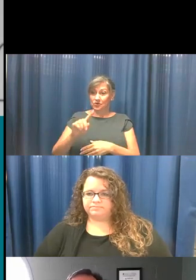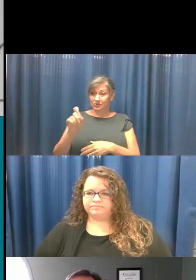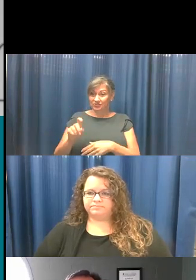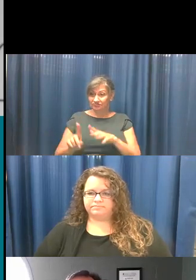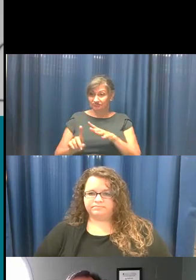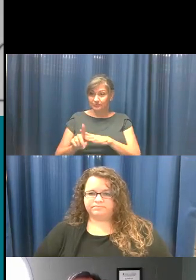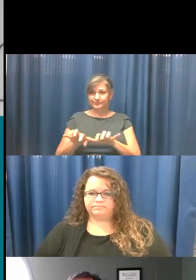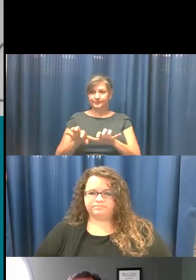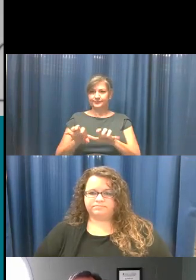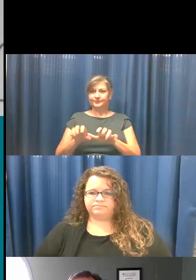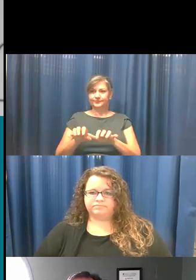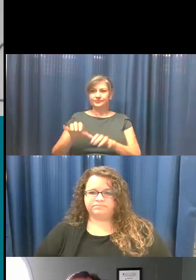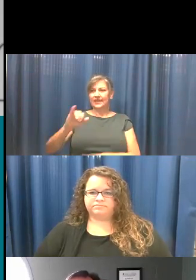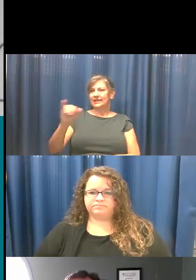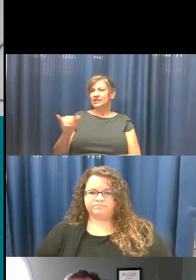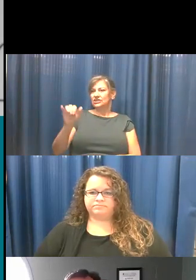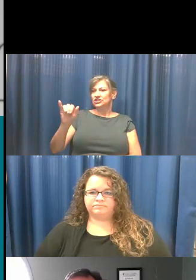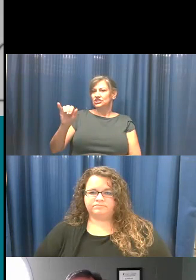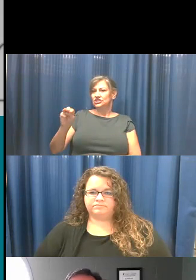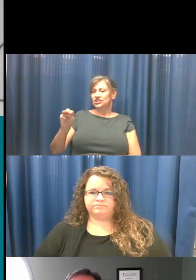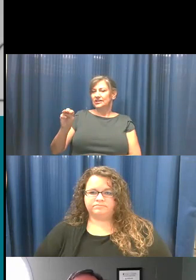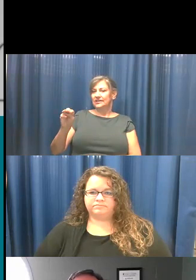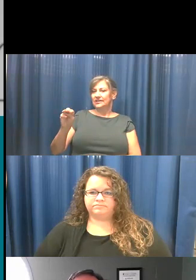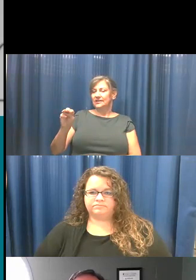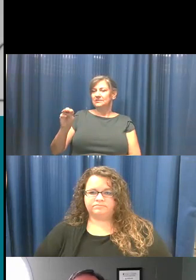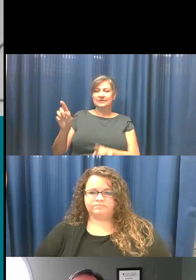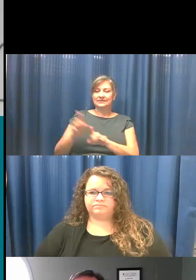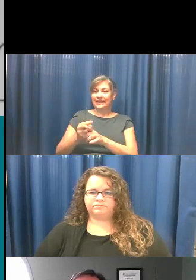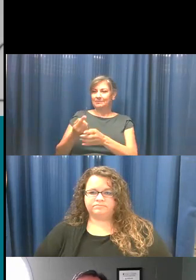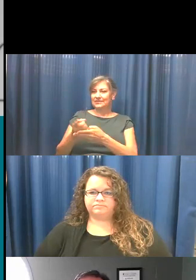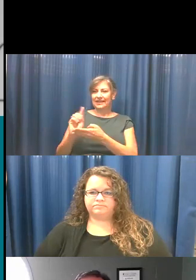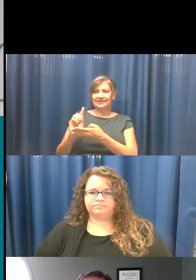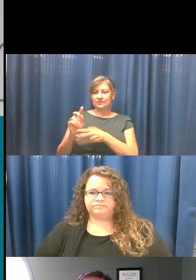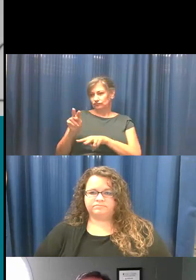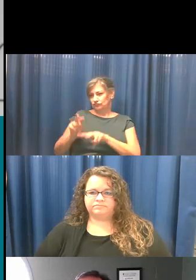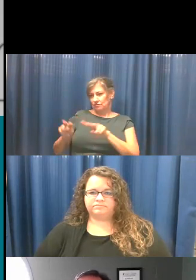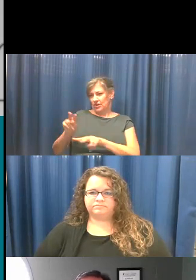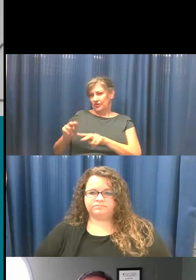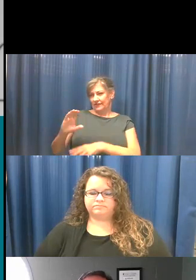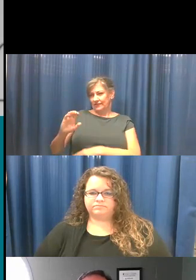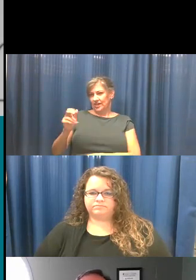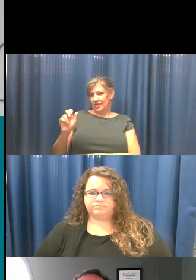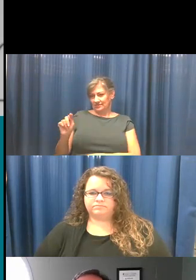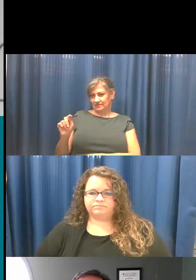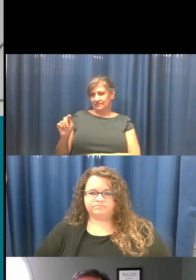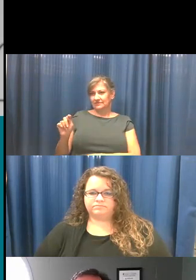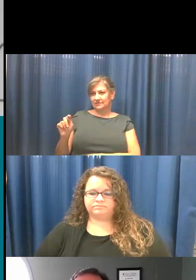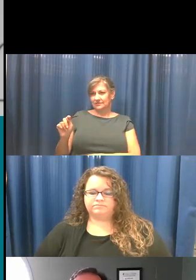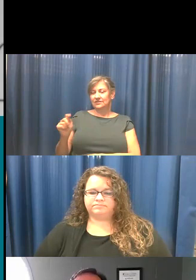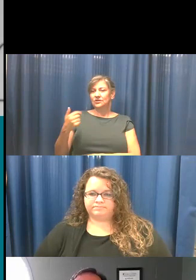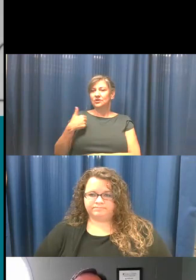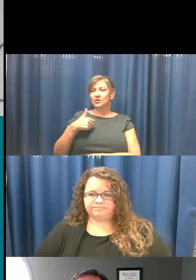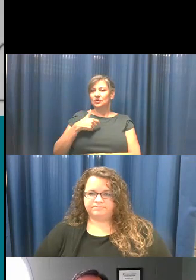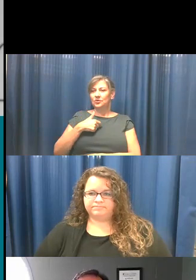chat. Jim Mancall is, as he did last week with Town Hall, is monitoring those. We will sort of